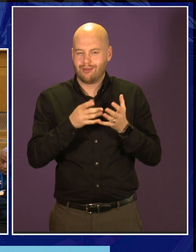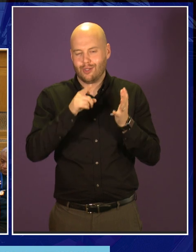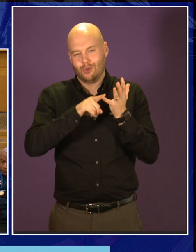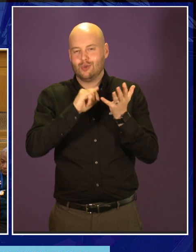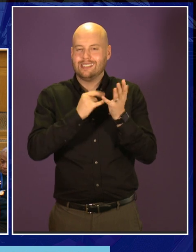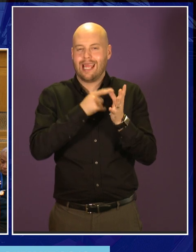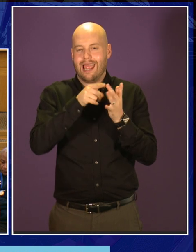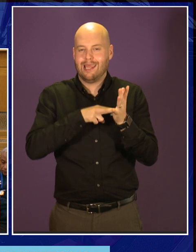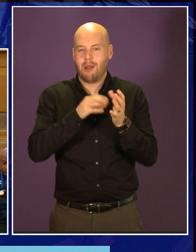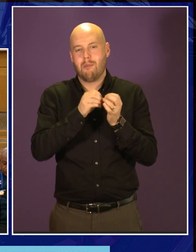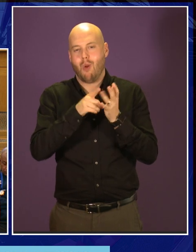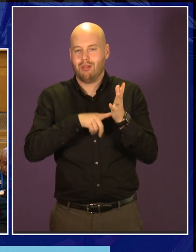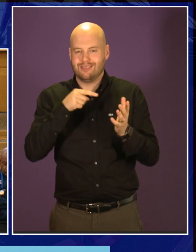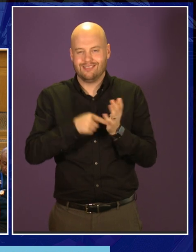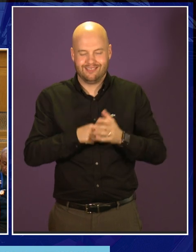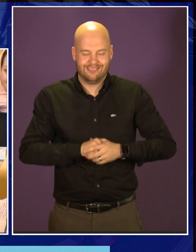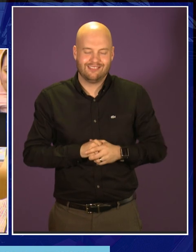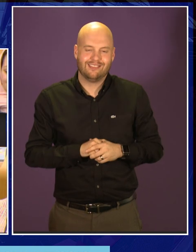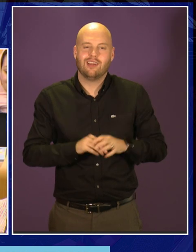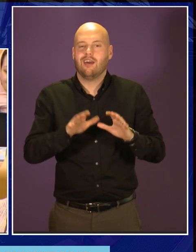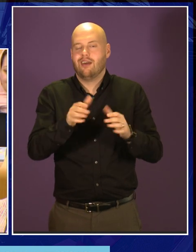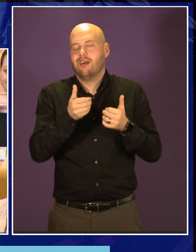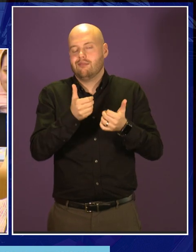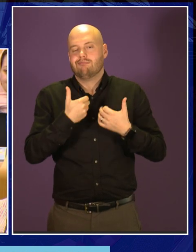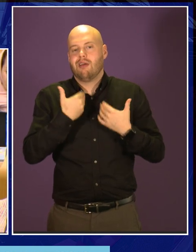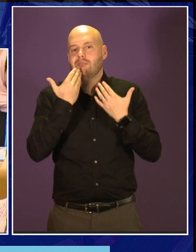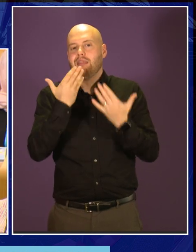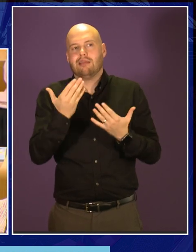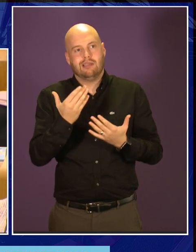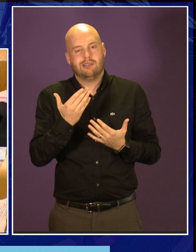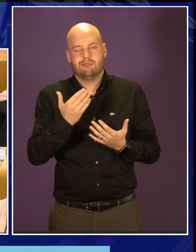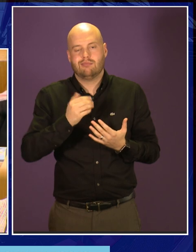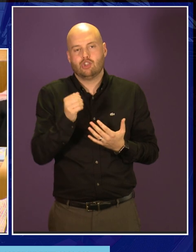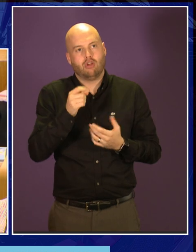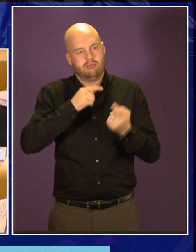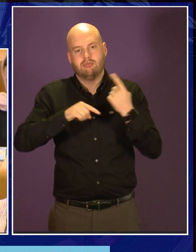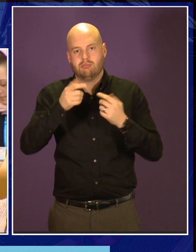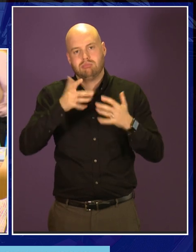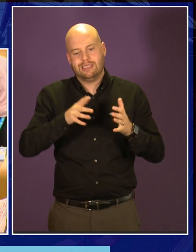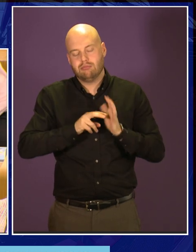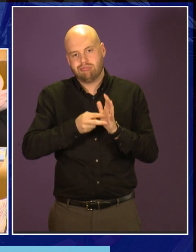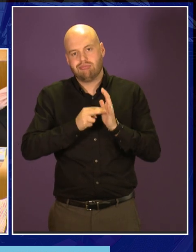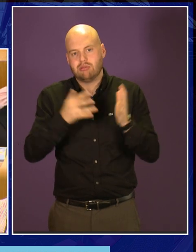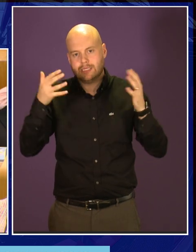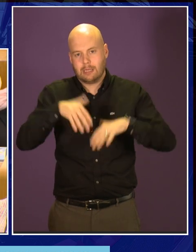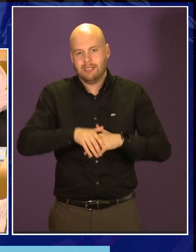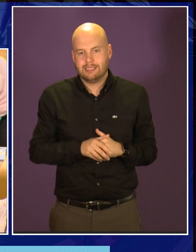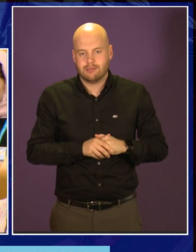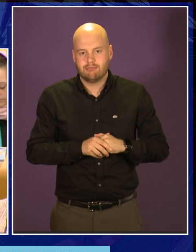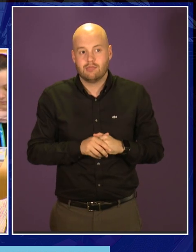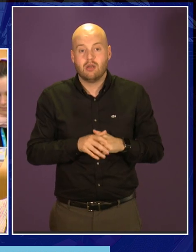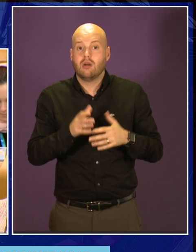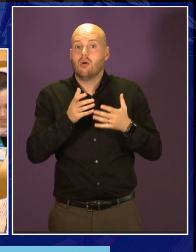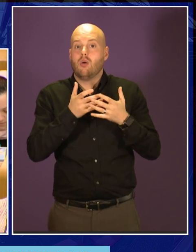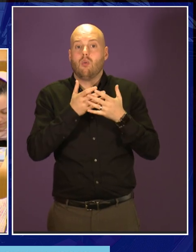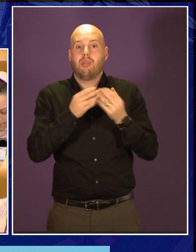Scottish Parliament and the organisers of the summit for the invitation. We applaud the emphasis on youth, as without